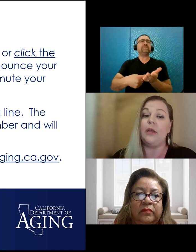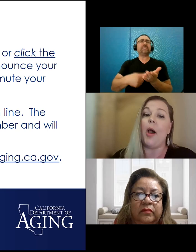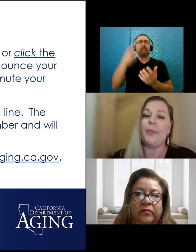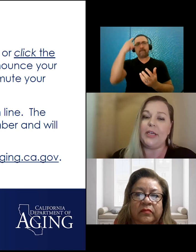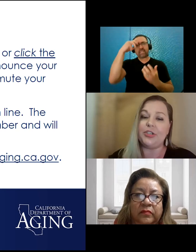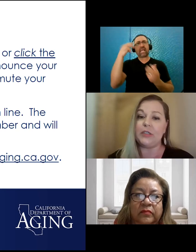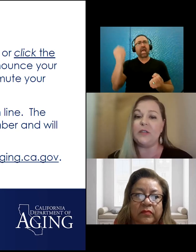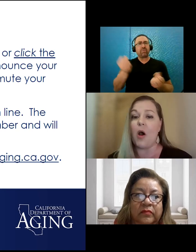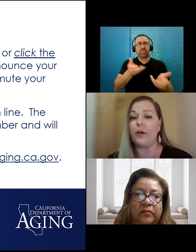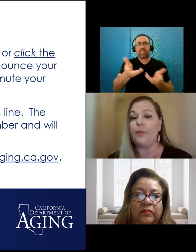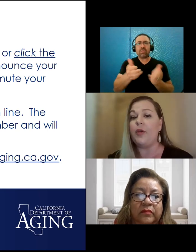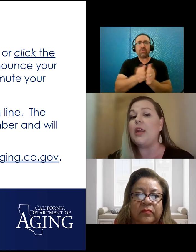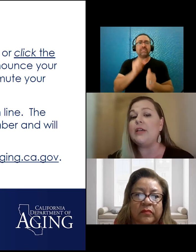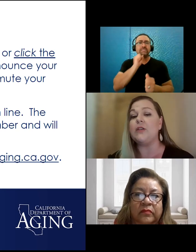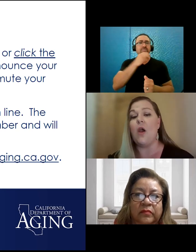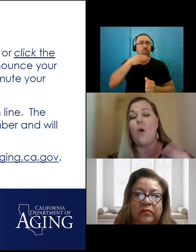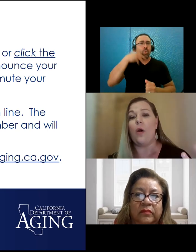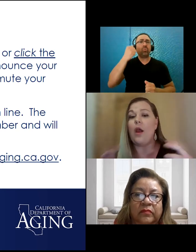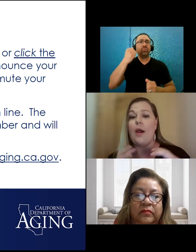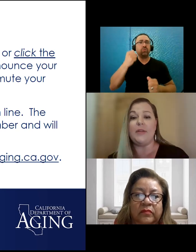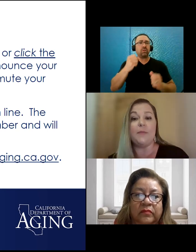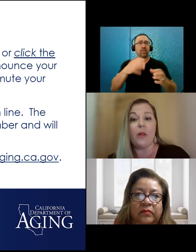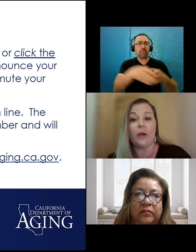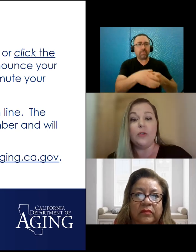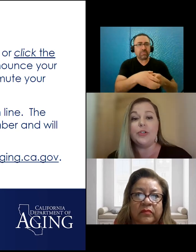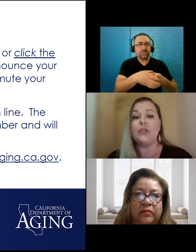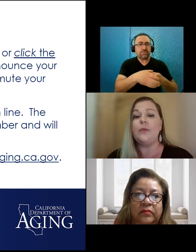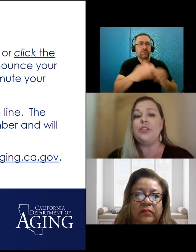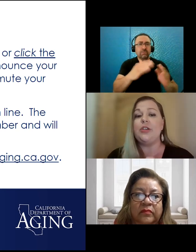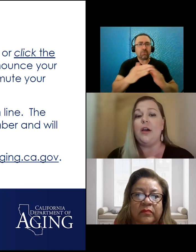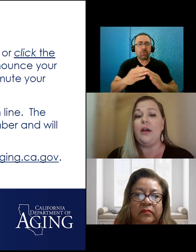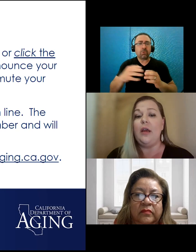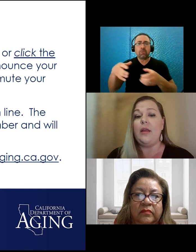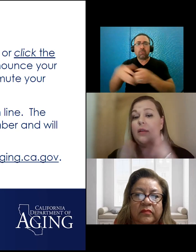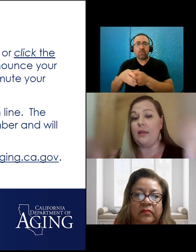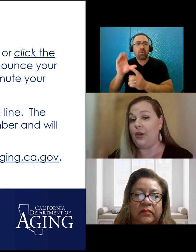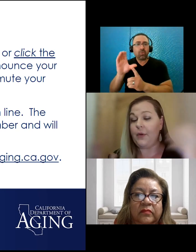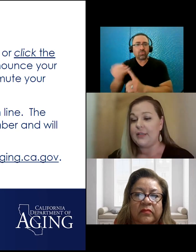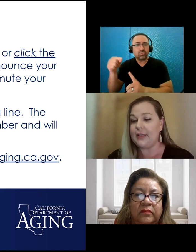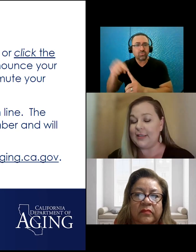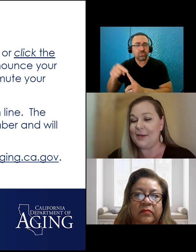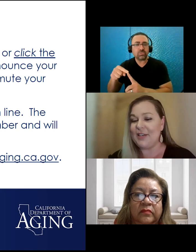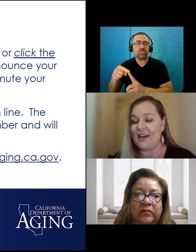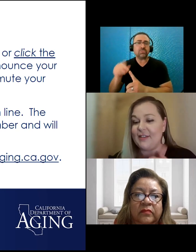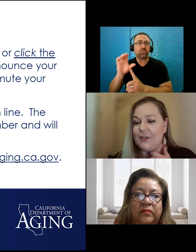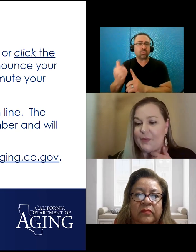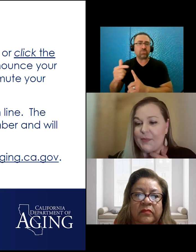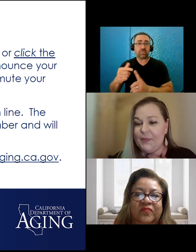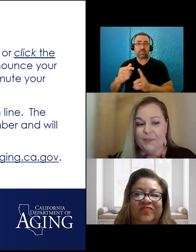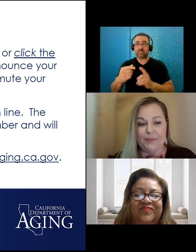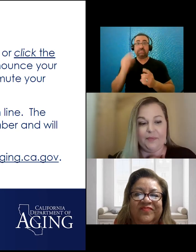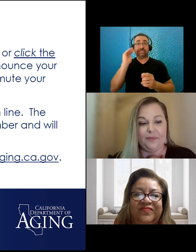the elderly population in smaller communities or in smaller cultures in which it's